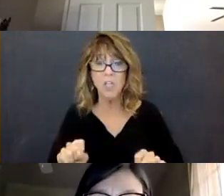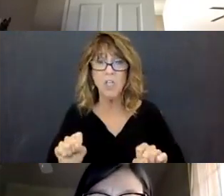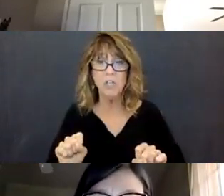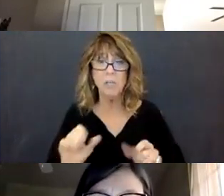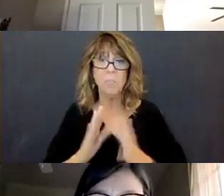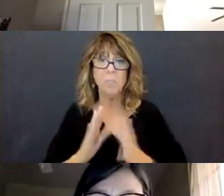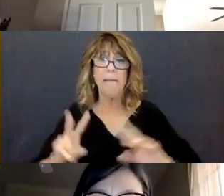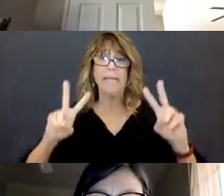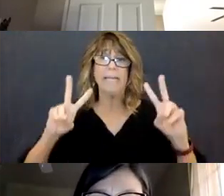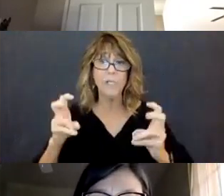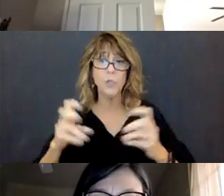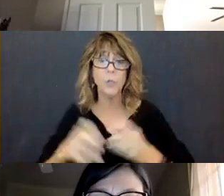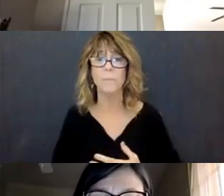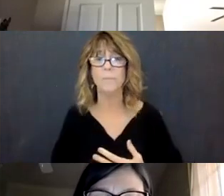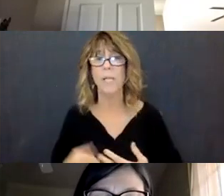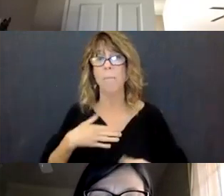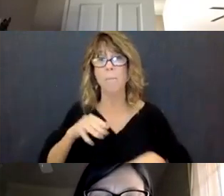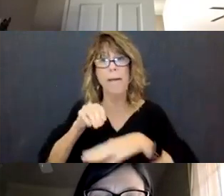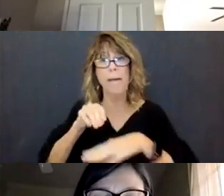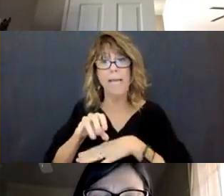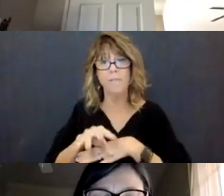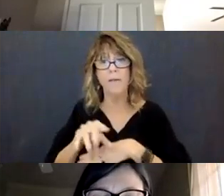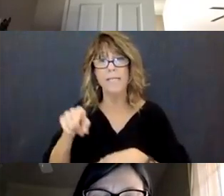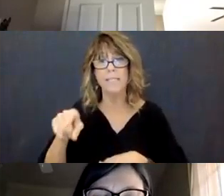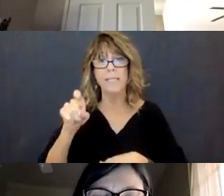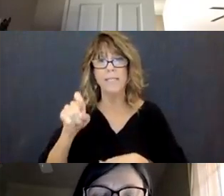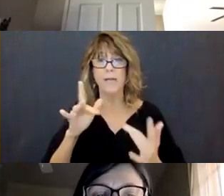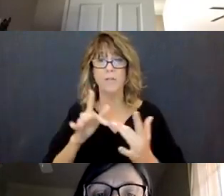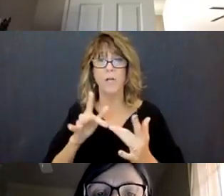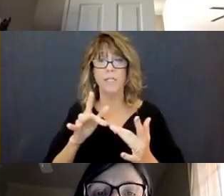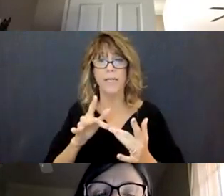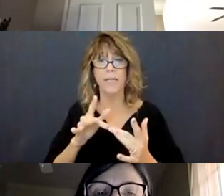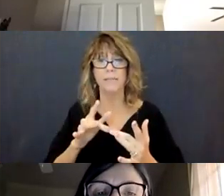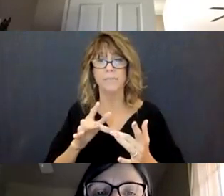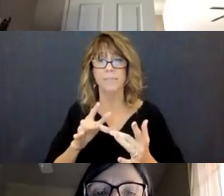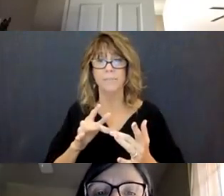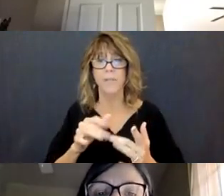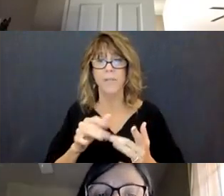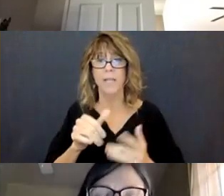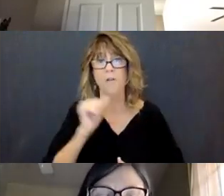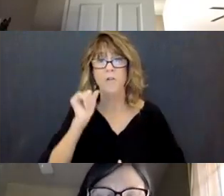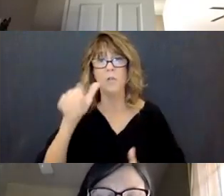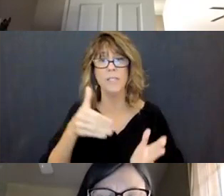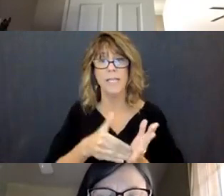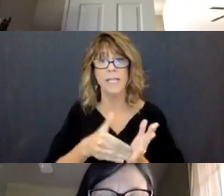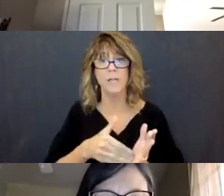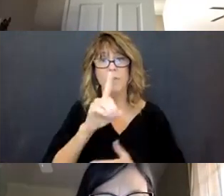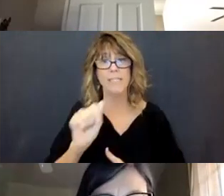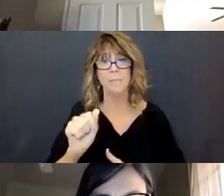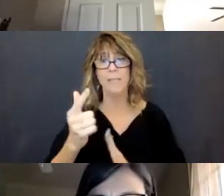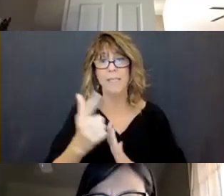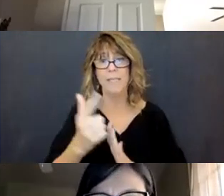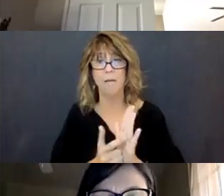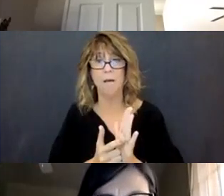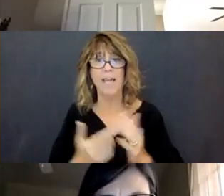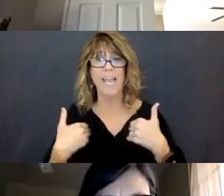And my advice would be that they contact the Arizona Center for Disability Law and do an intake and see